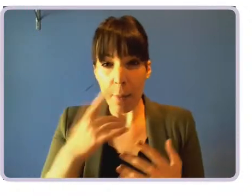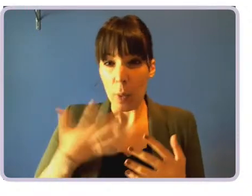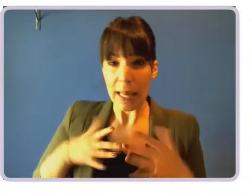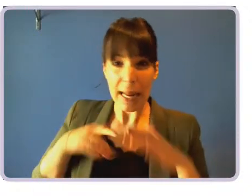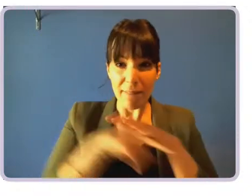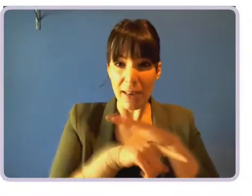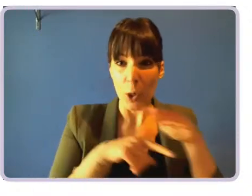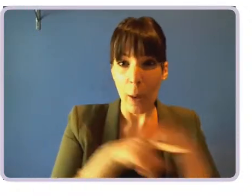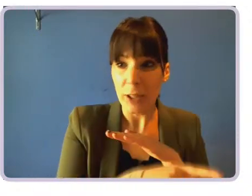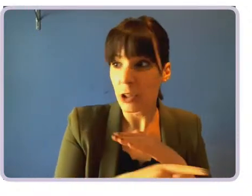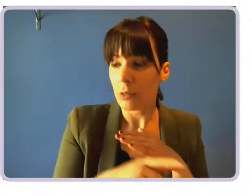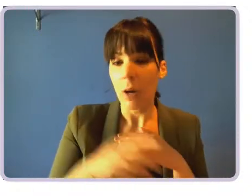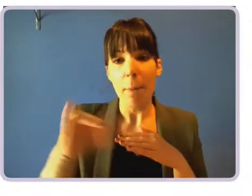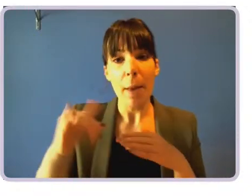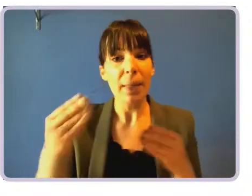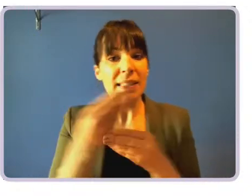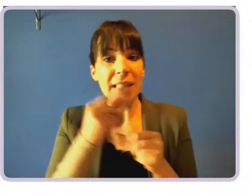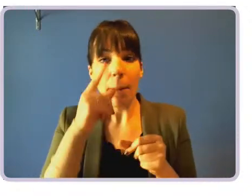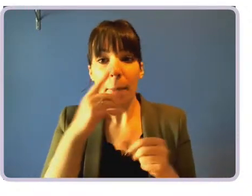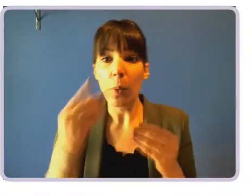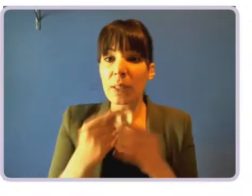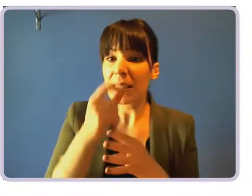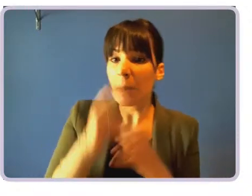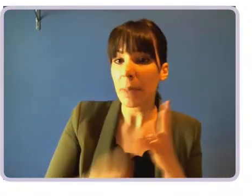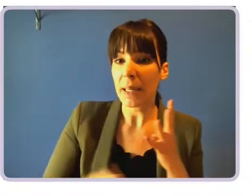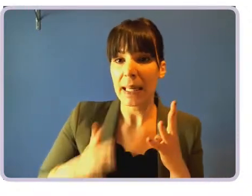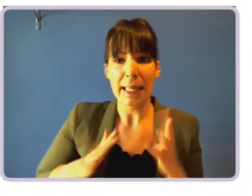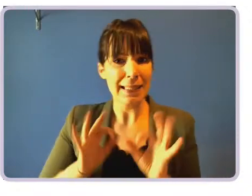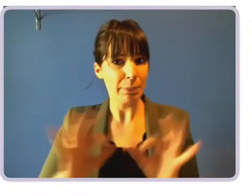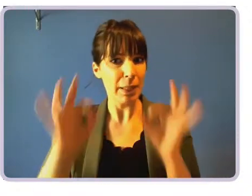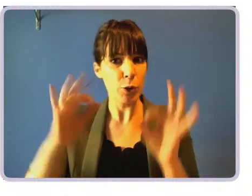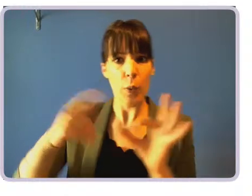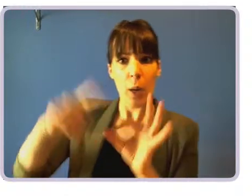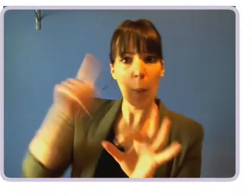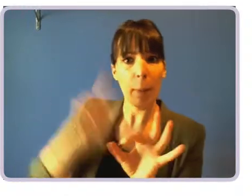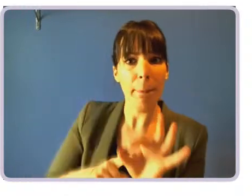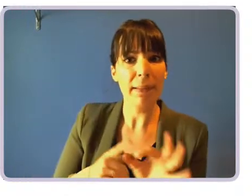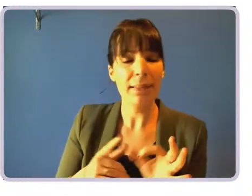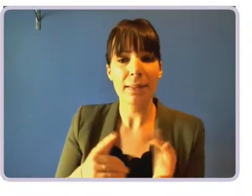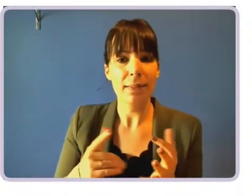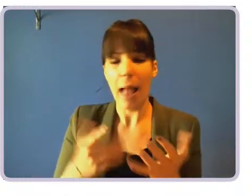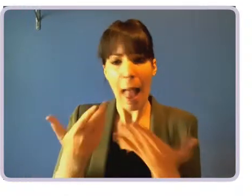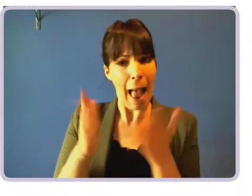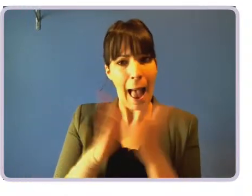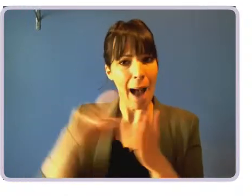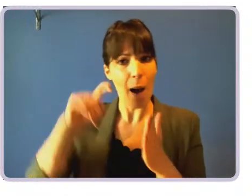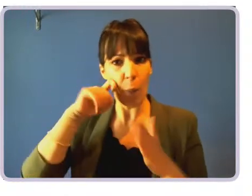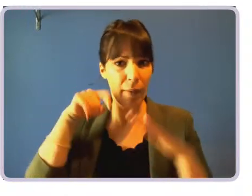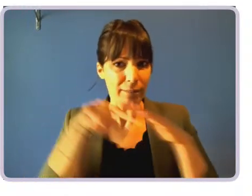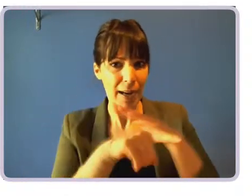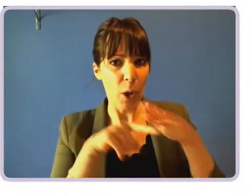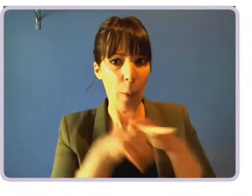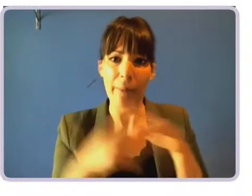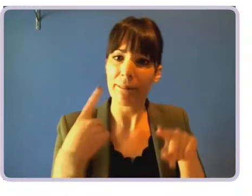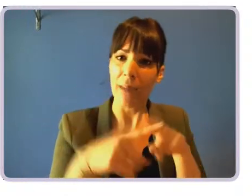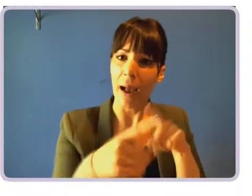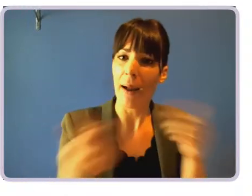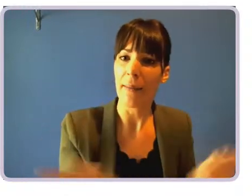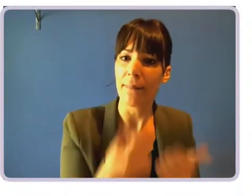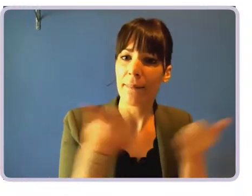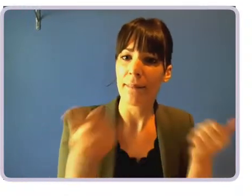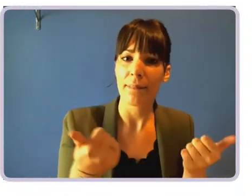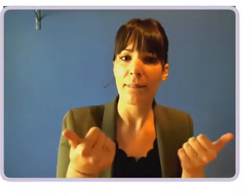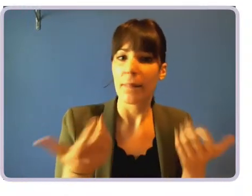moved and transported? How is that going to work? And where was the focus on preparedness